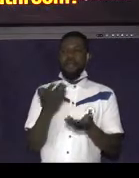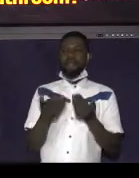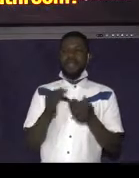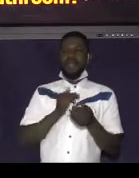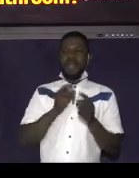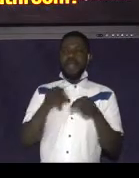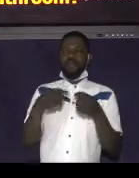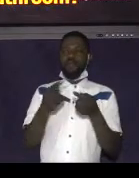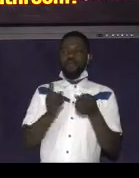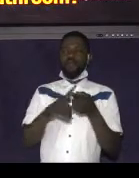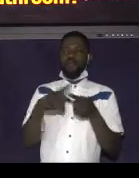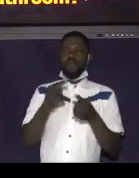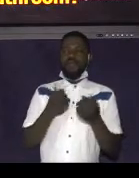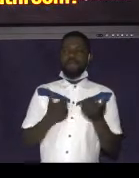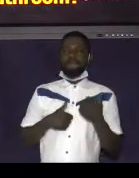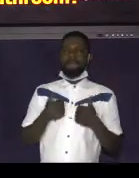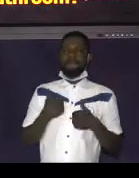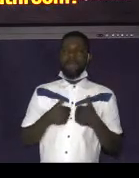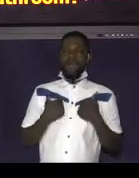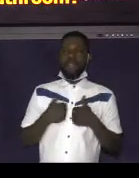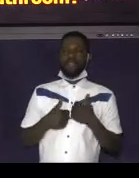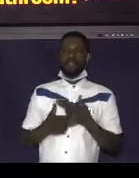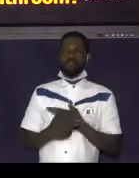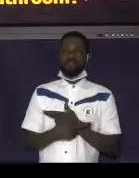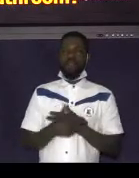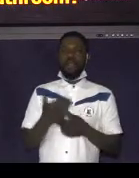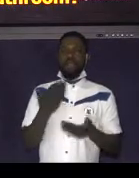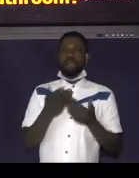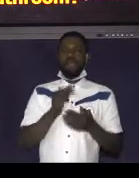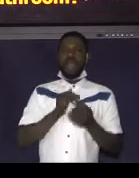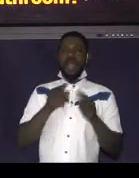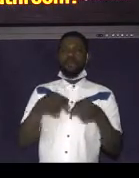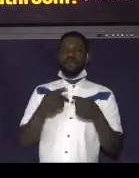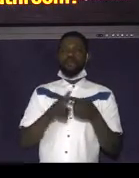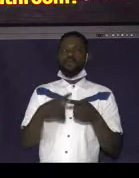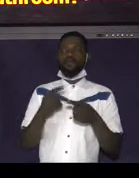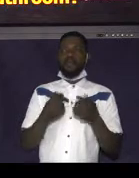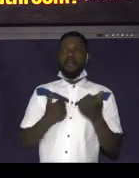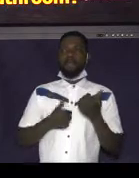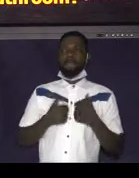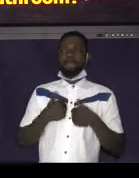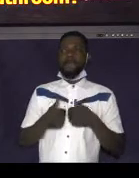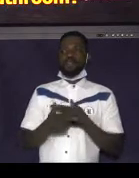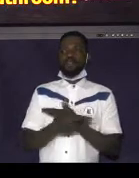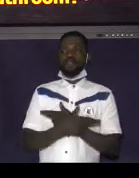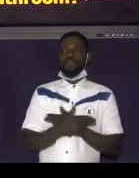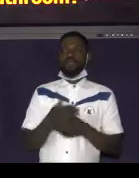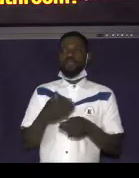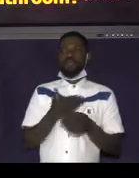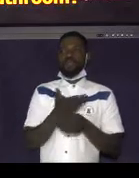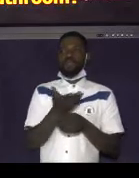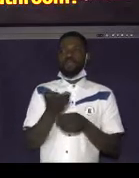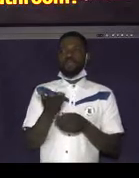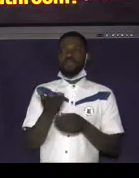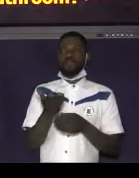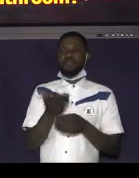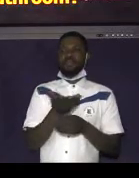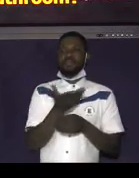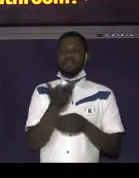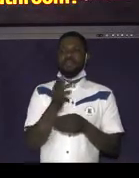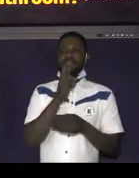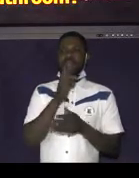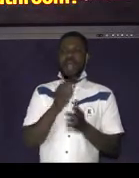May I go to the bathroom? May I go to the bathroom? Those